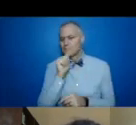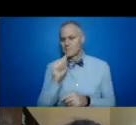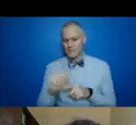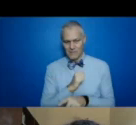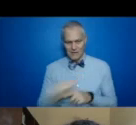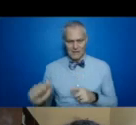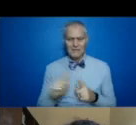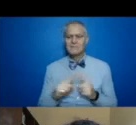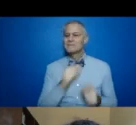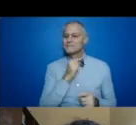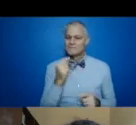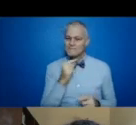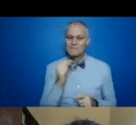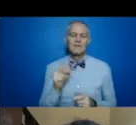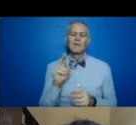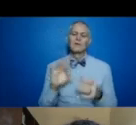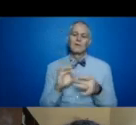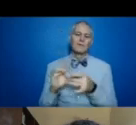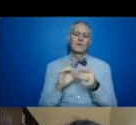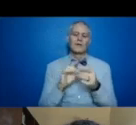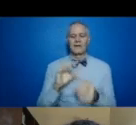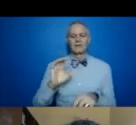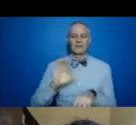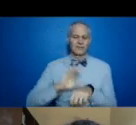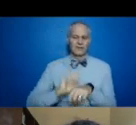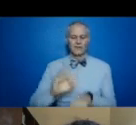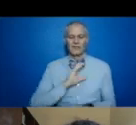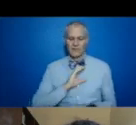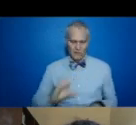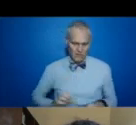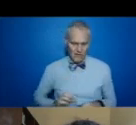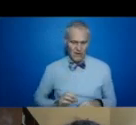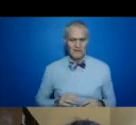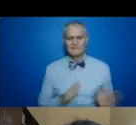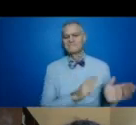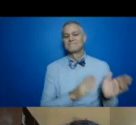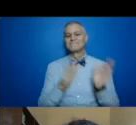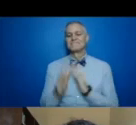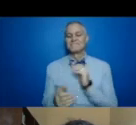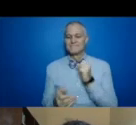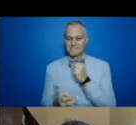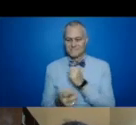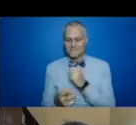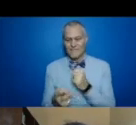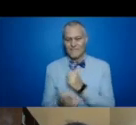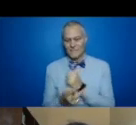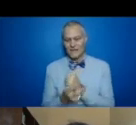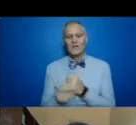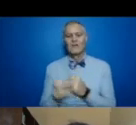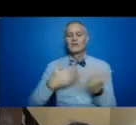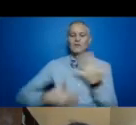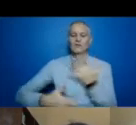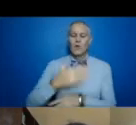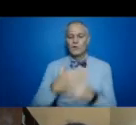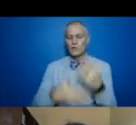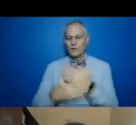clergy in the United Church of Christ, and my doctoral work is in social construction. And so each of those